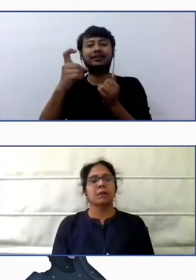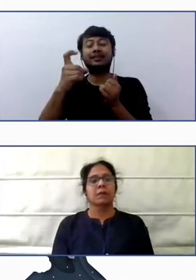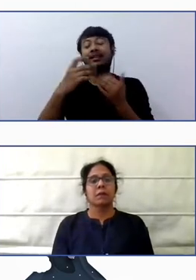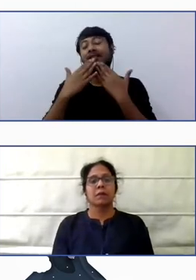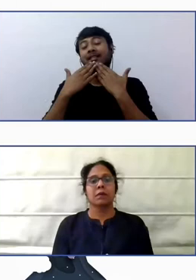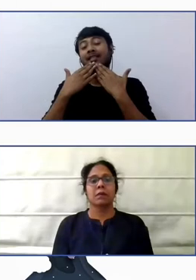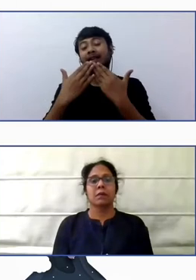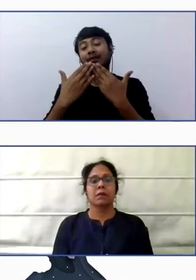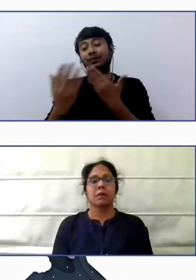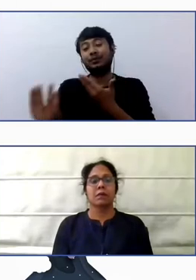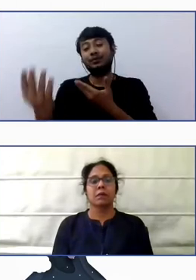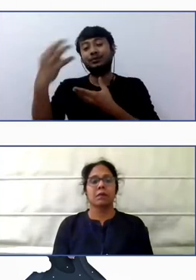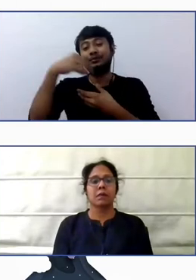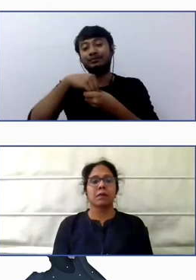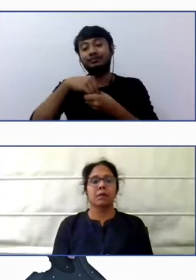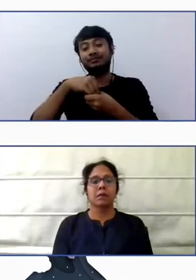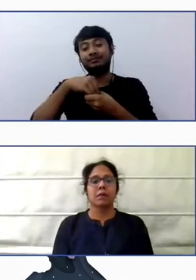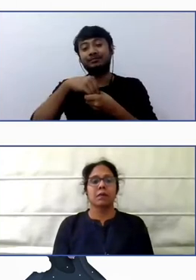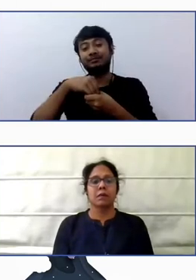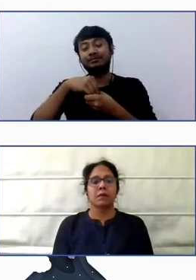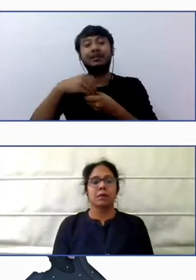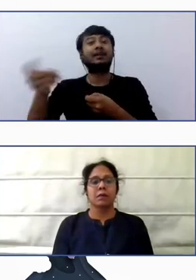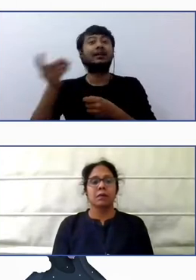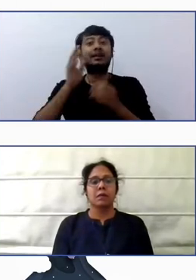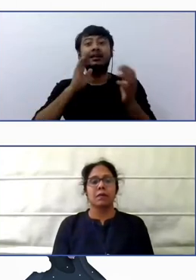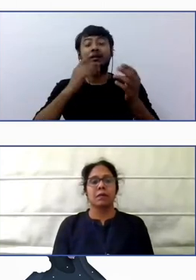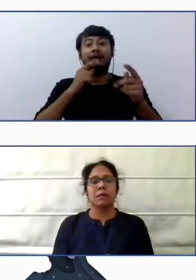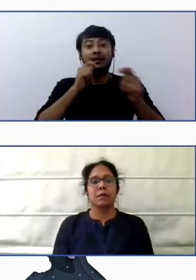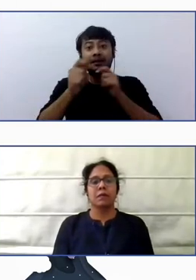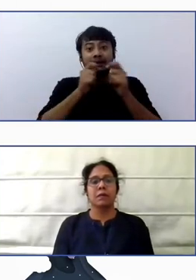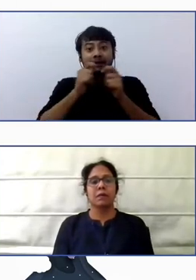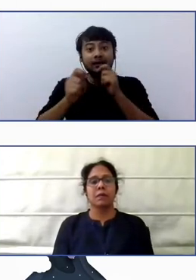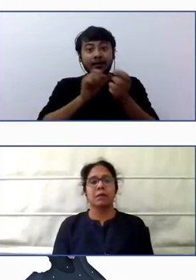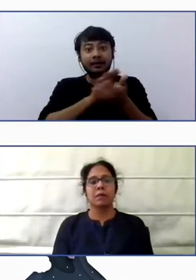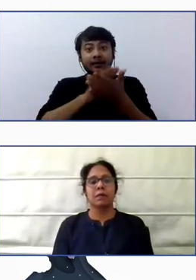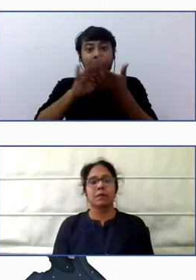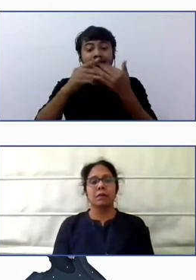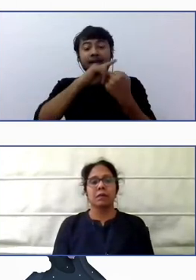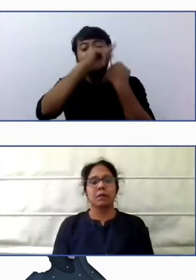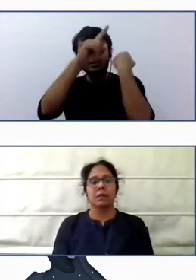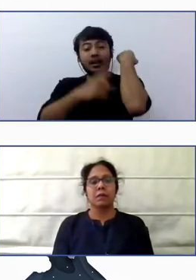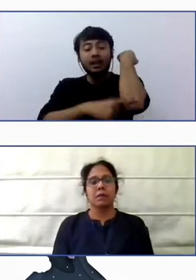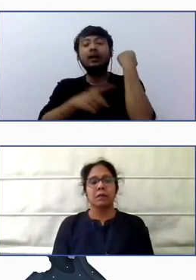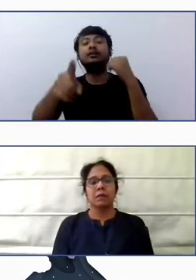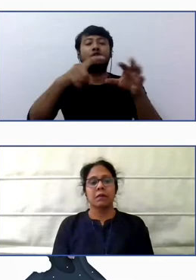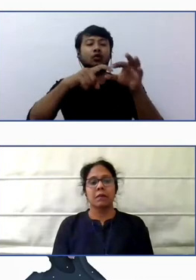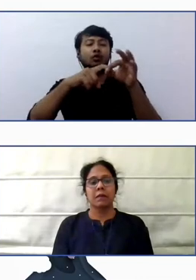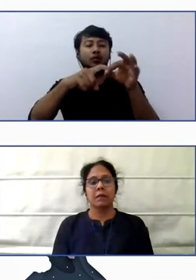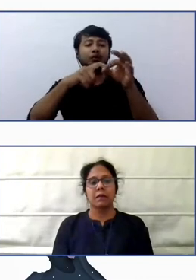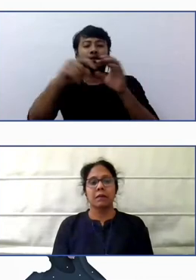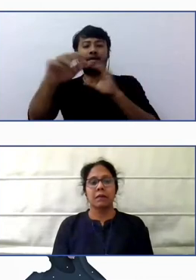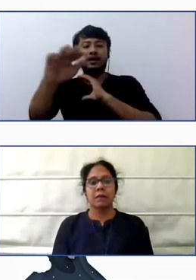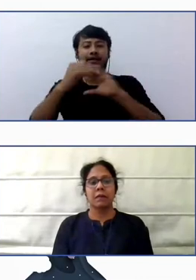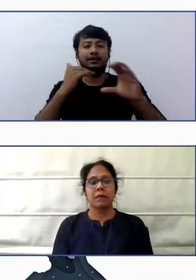few questions at the end of this session, and please send them across to us. Our email address is